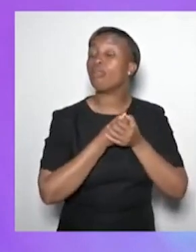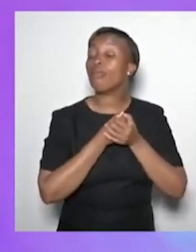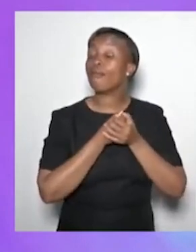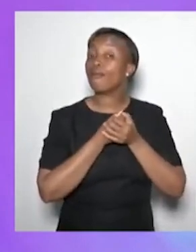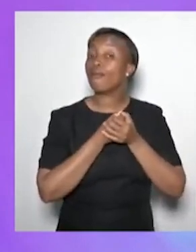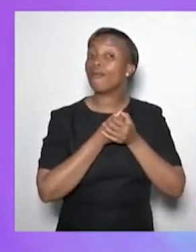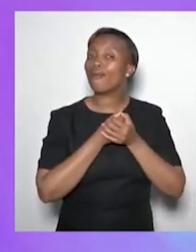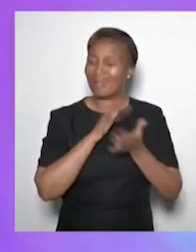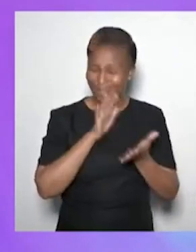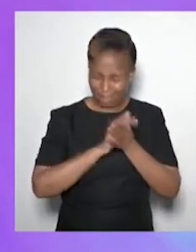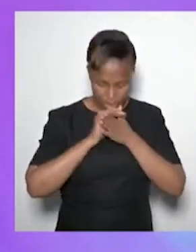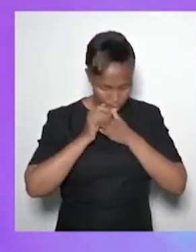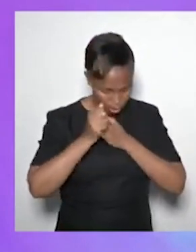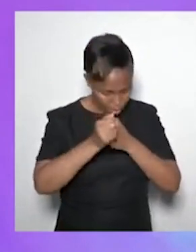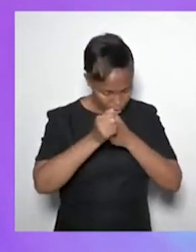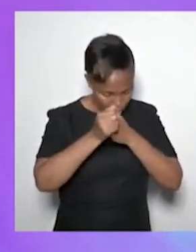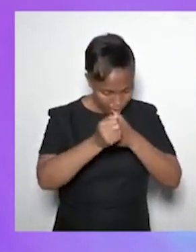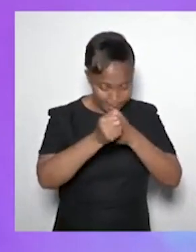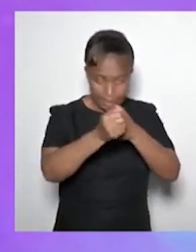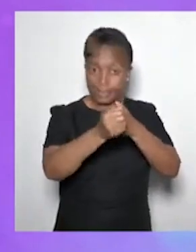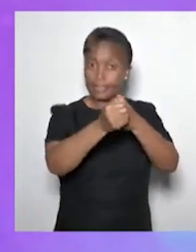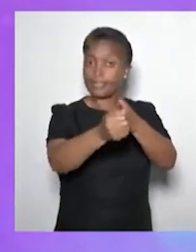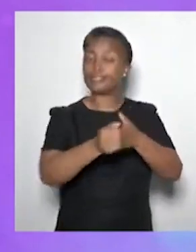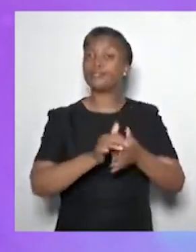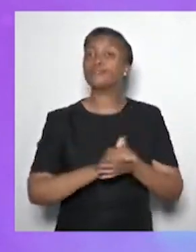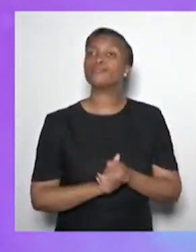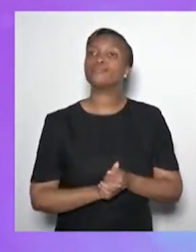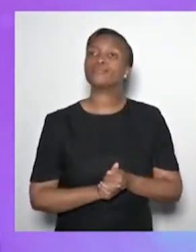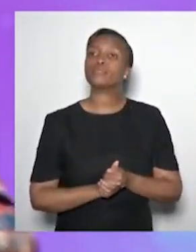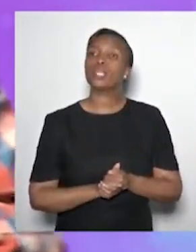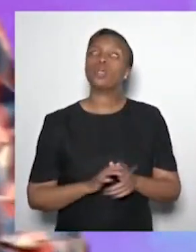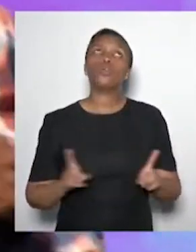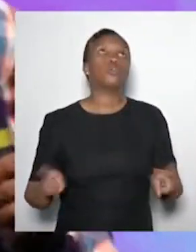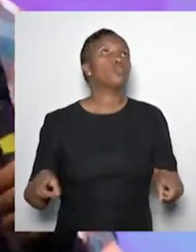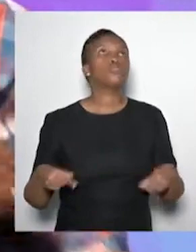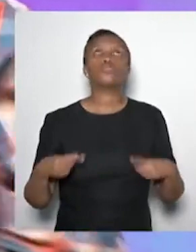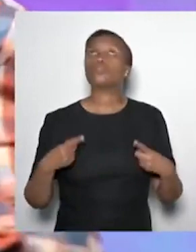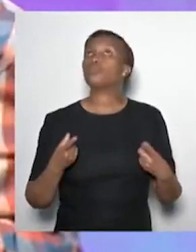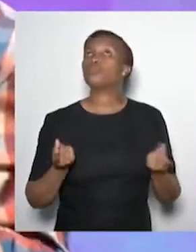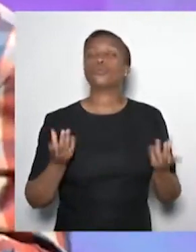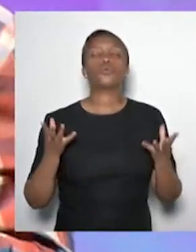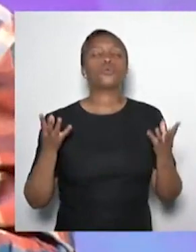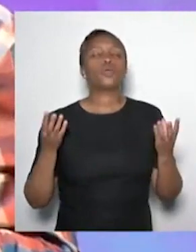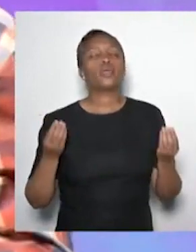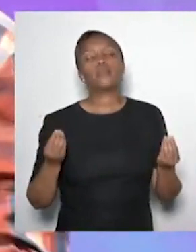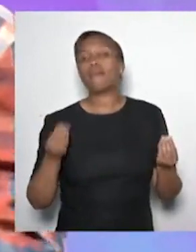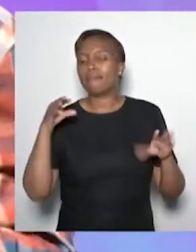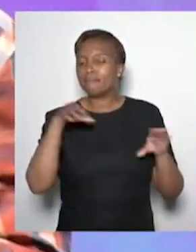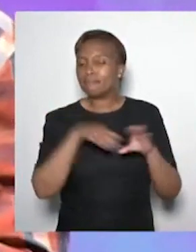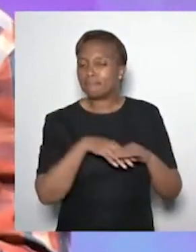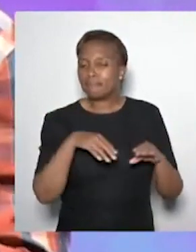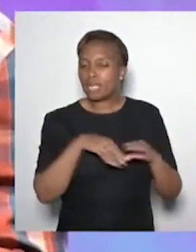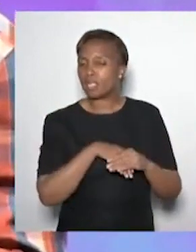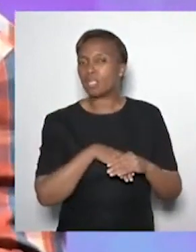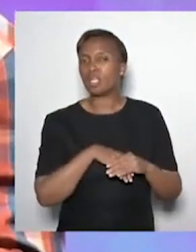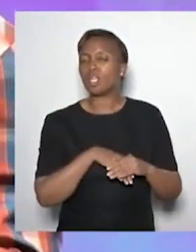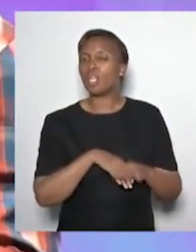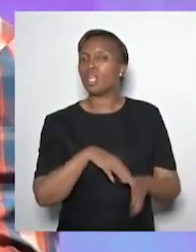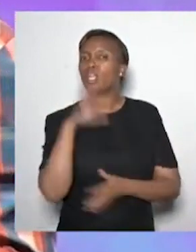and lead. So you can't afford to be in this ministry or in another